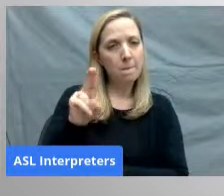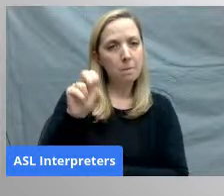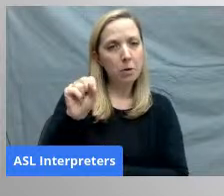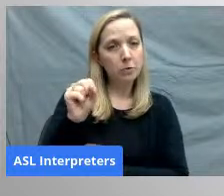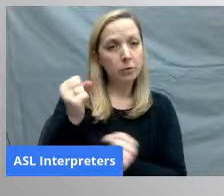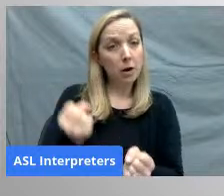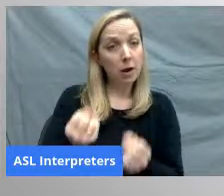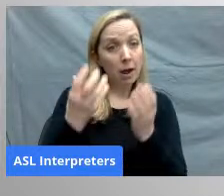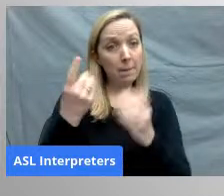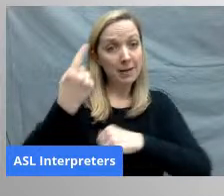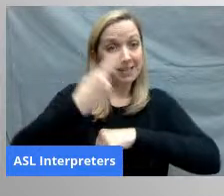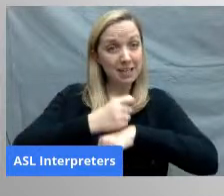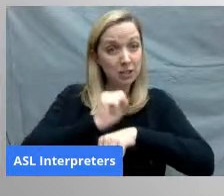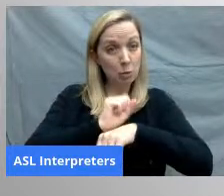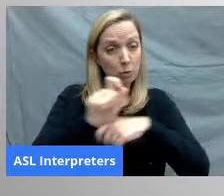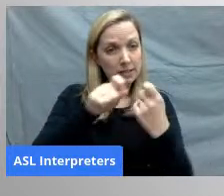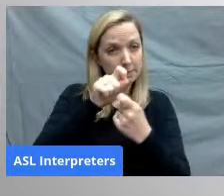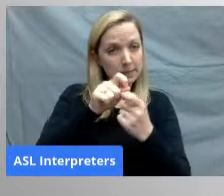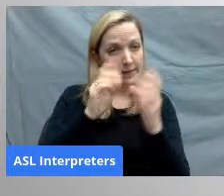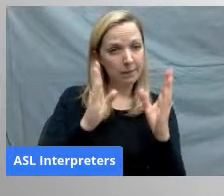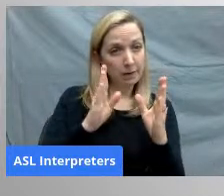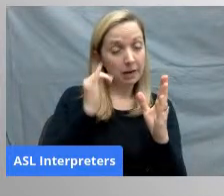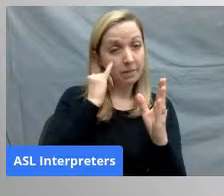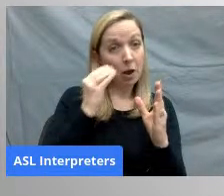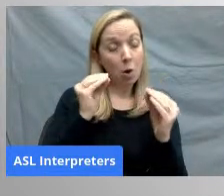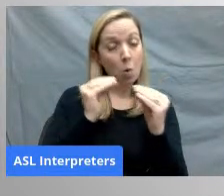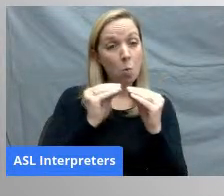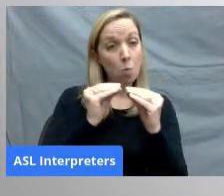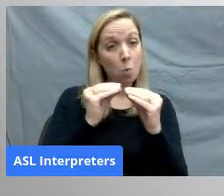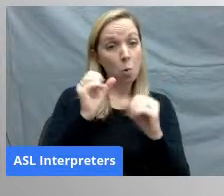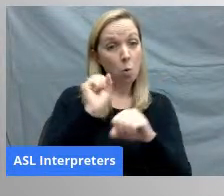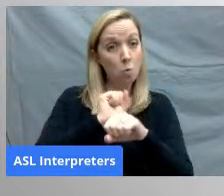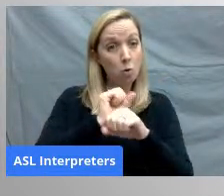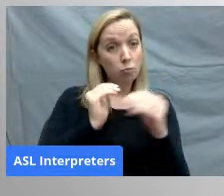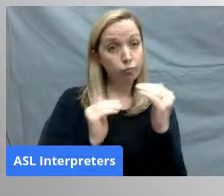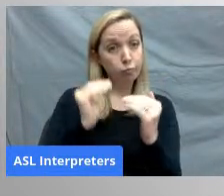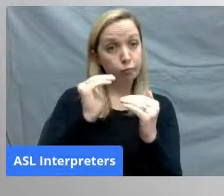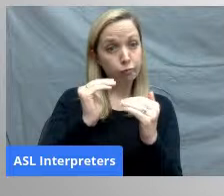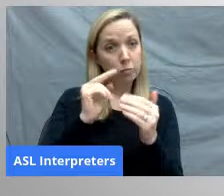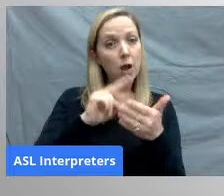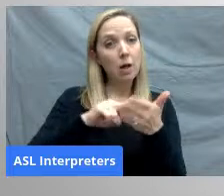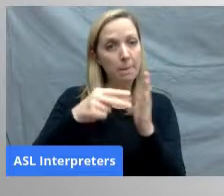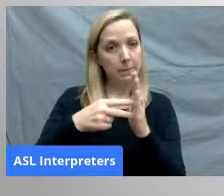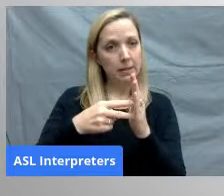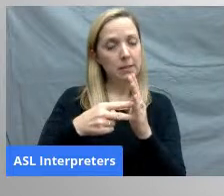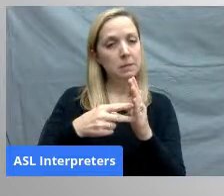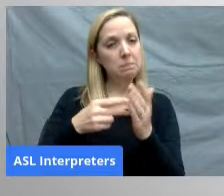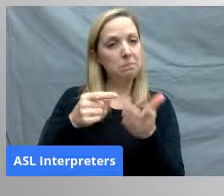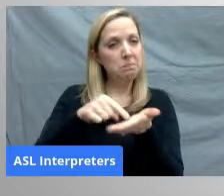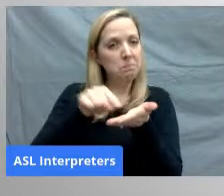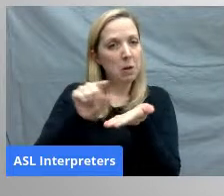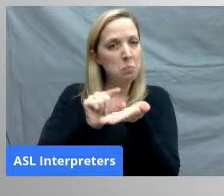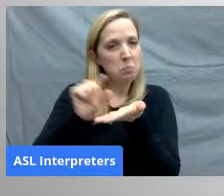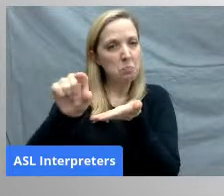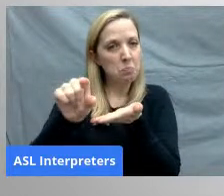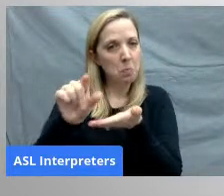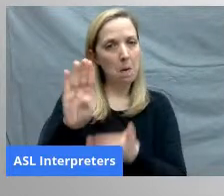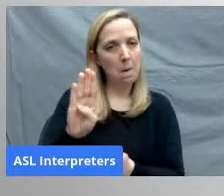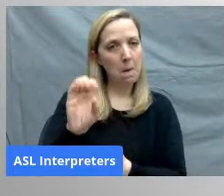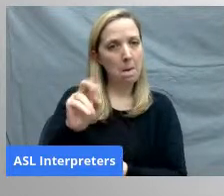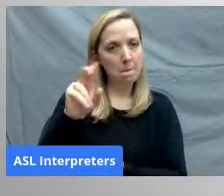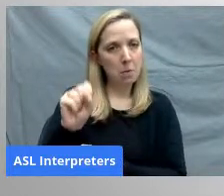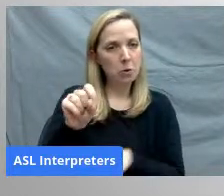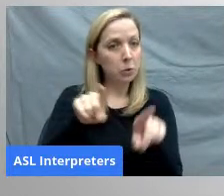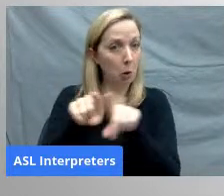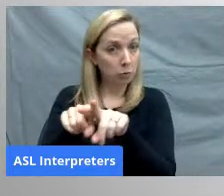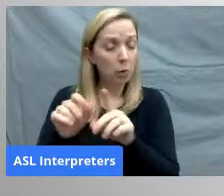specific period. If they work more than that threshold, we are giving them a small bonus as well. But for, by and